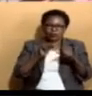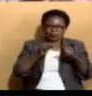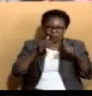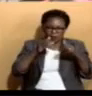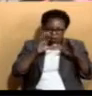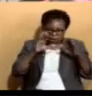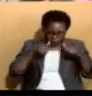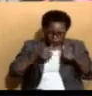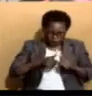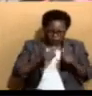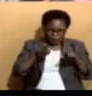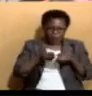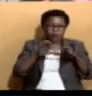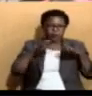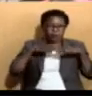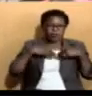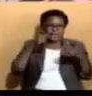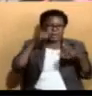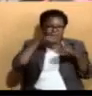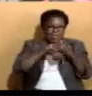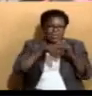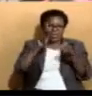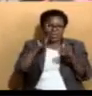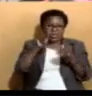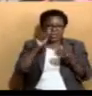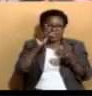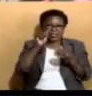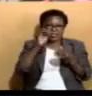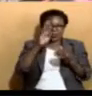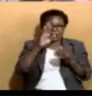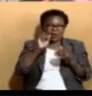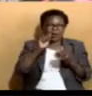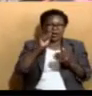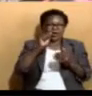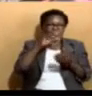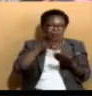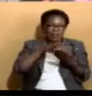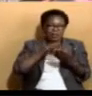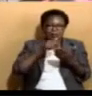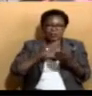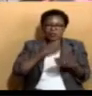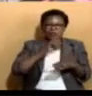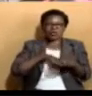the Katiba case, my lords, I would not waste your time by